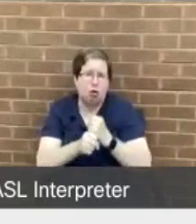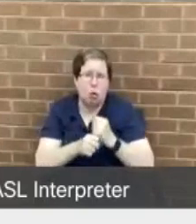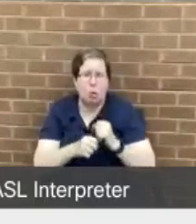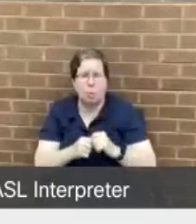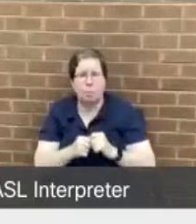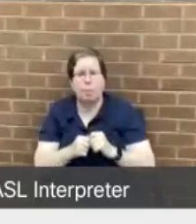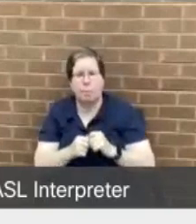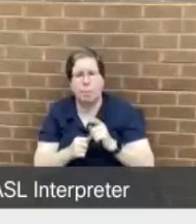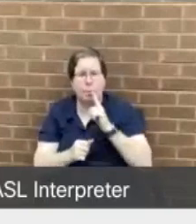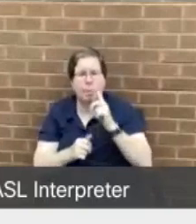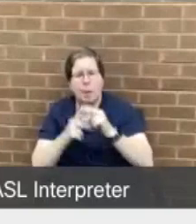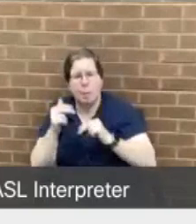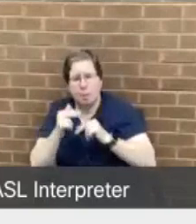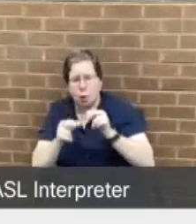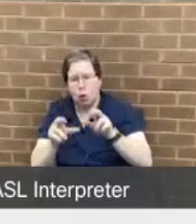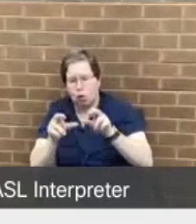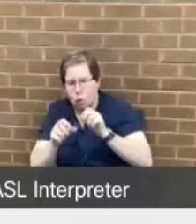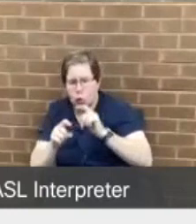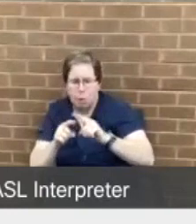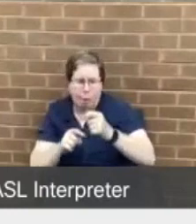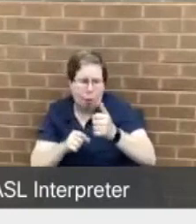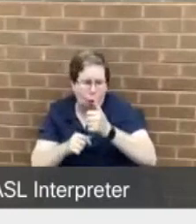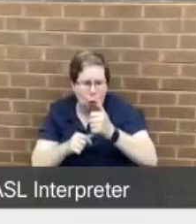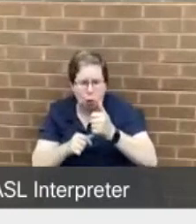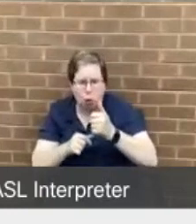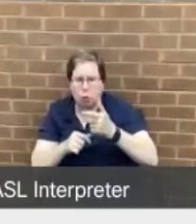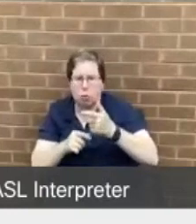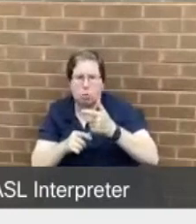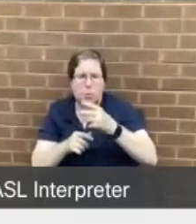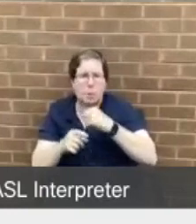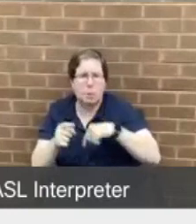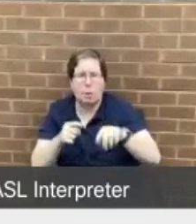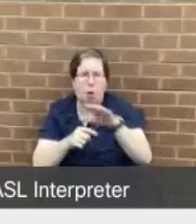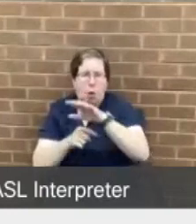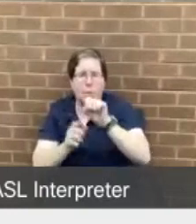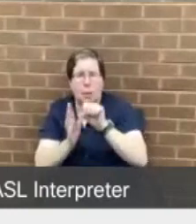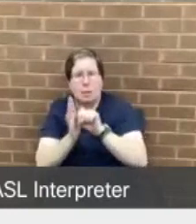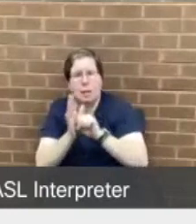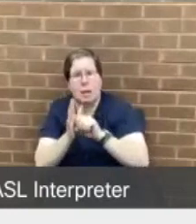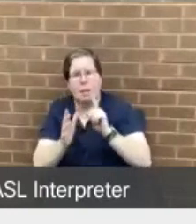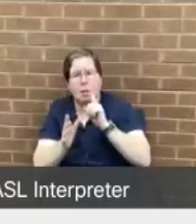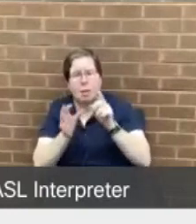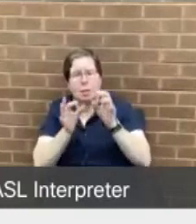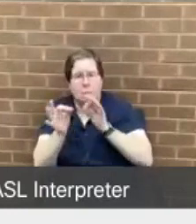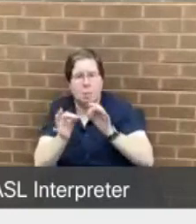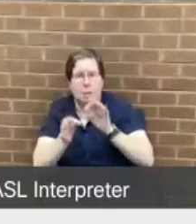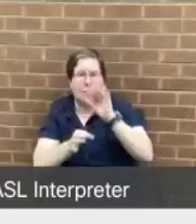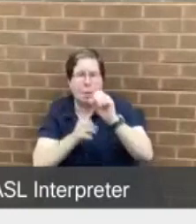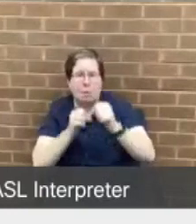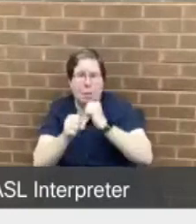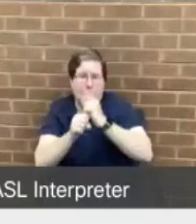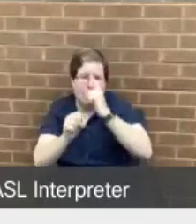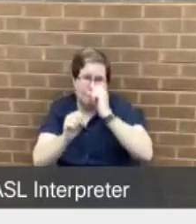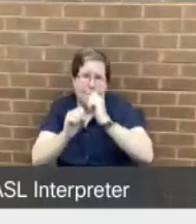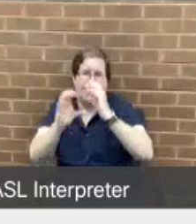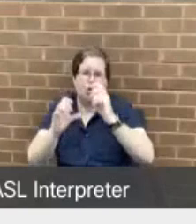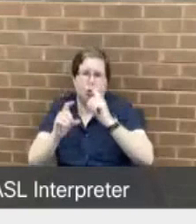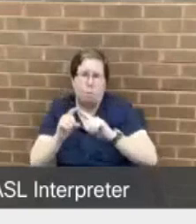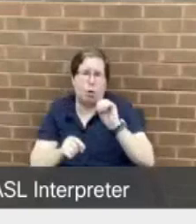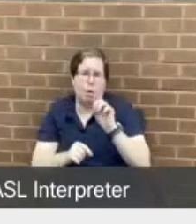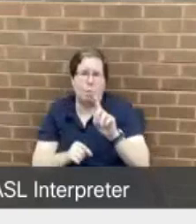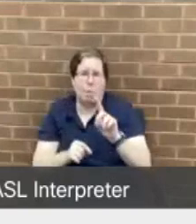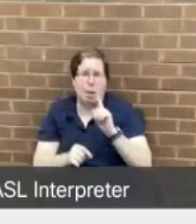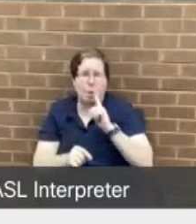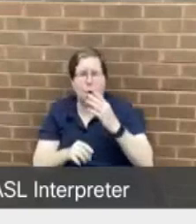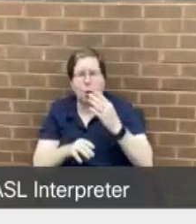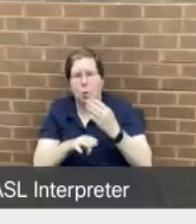Building upon regional and local transit plans existing across the state, this is going to outline a 50-year vision for transit in Maryland to help define transit